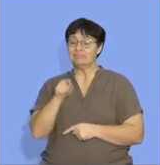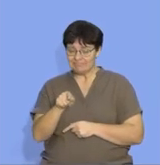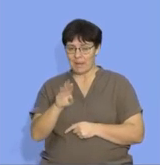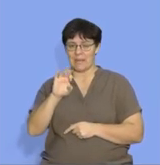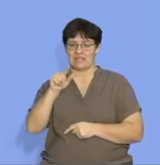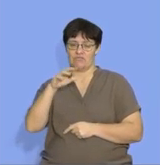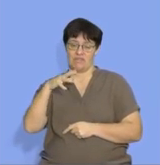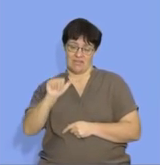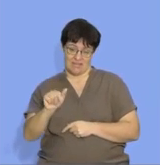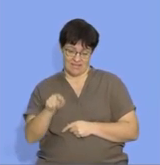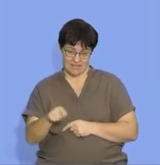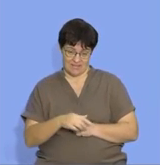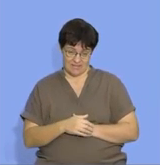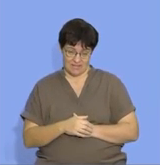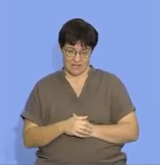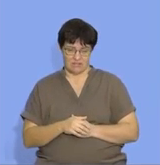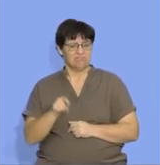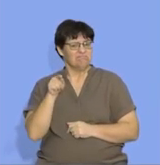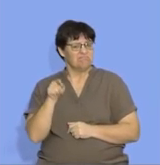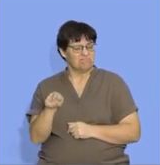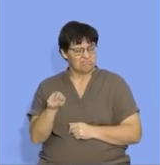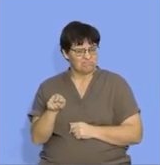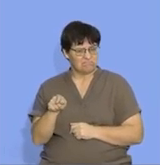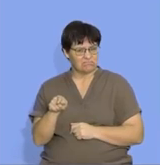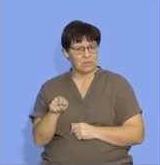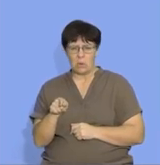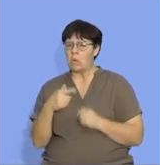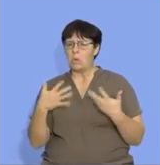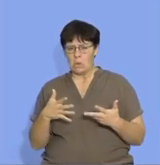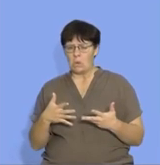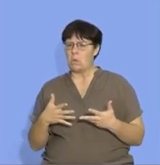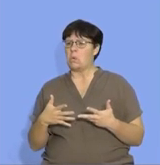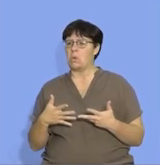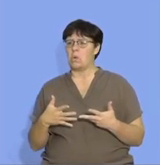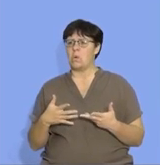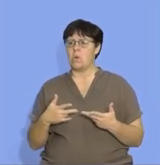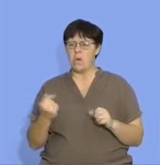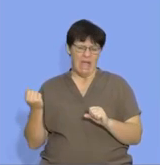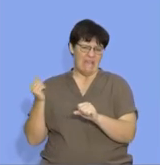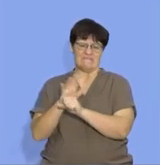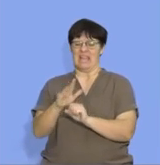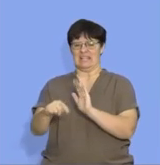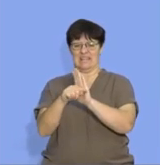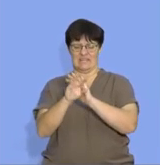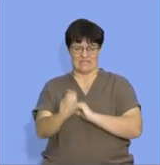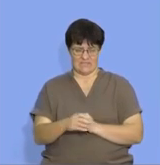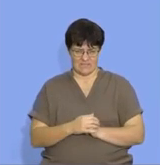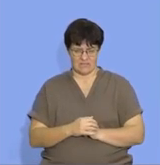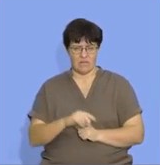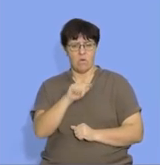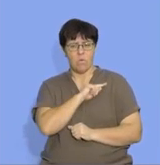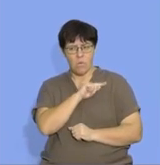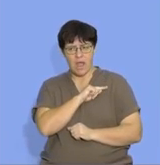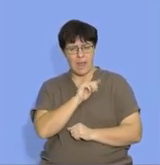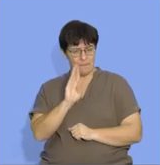bacteria, right? And obviously that bacteria can have a huge bad effect. So what do we want? Why do we want method